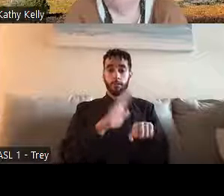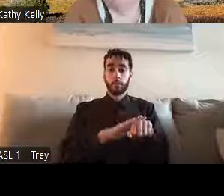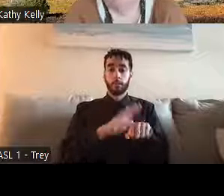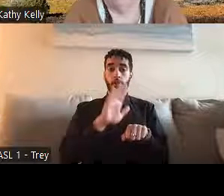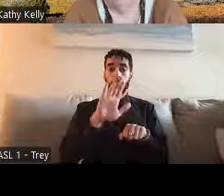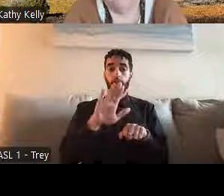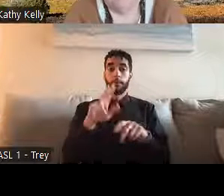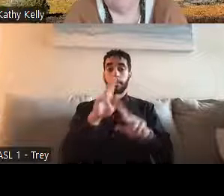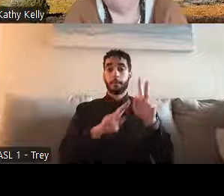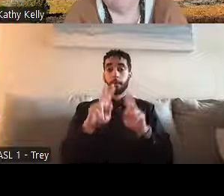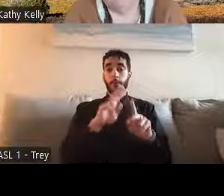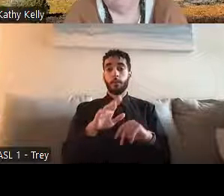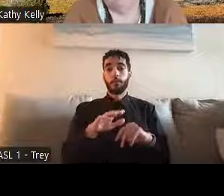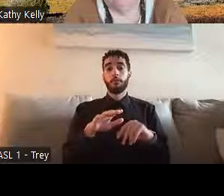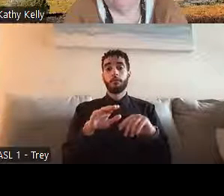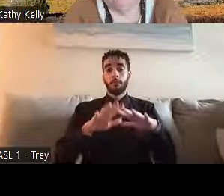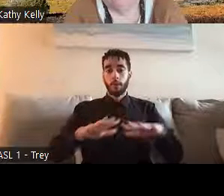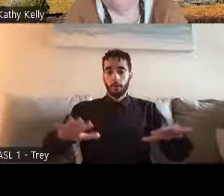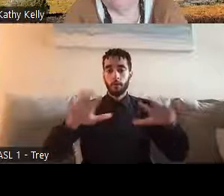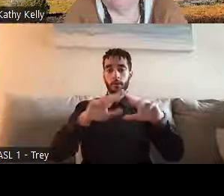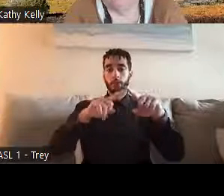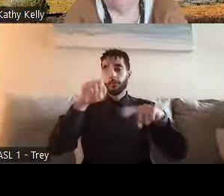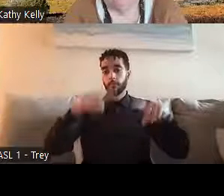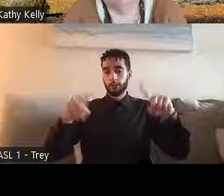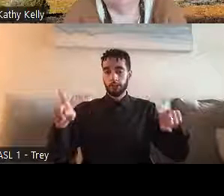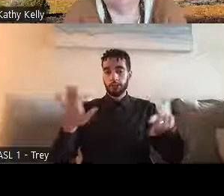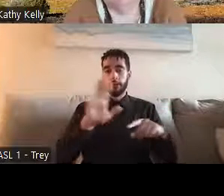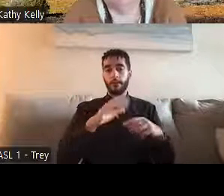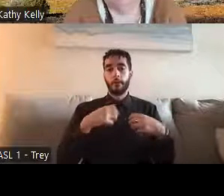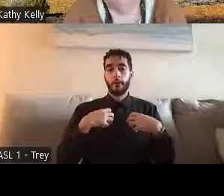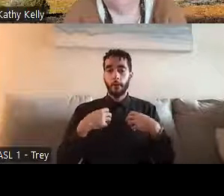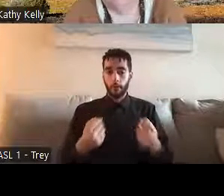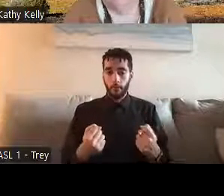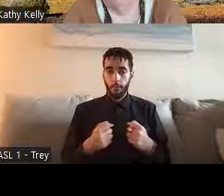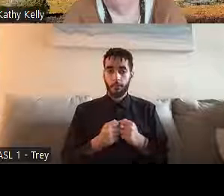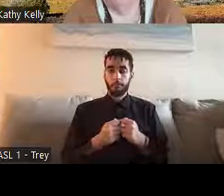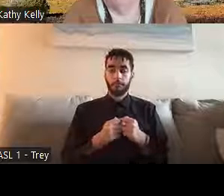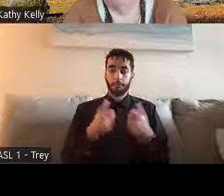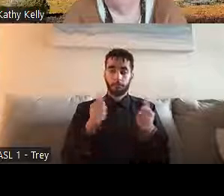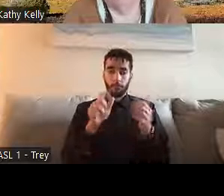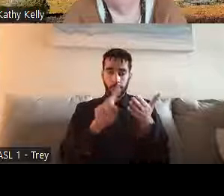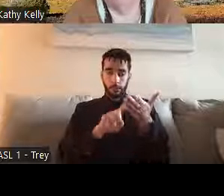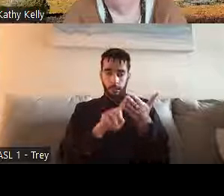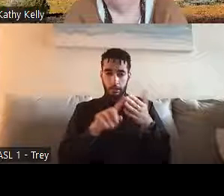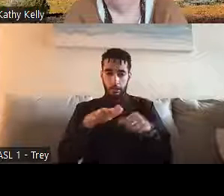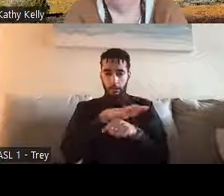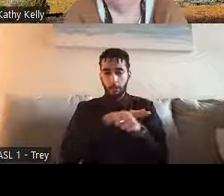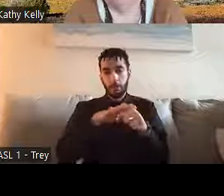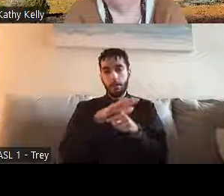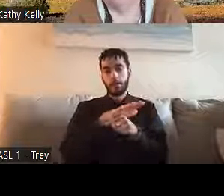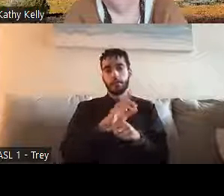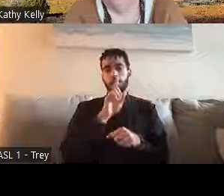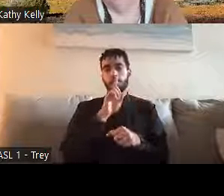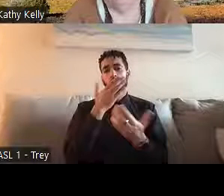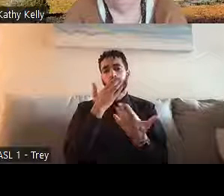of health, and mapping areas that are probably would choose to be, really good